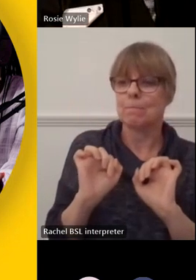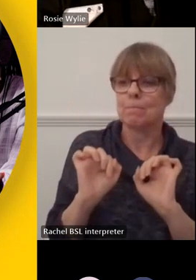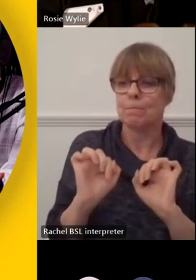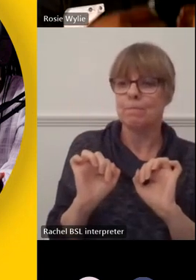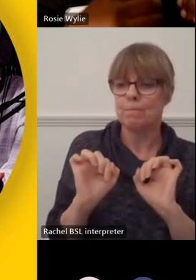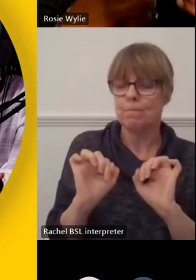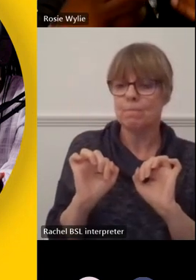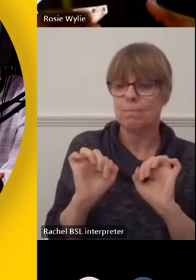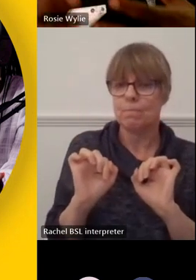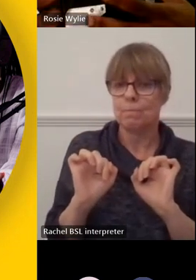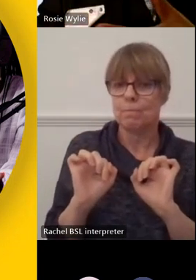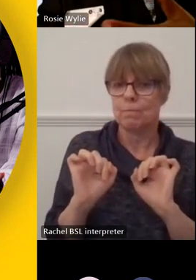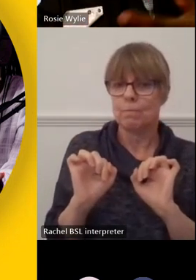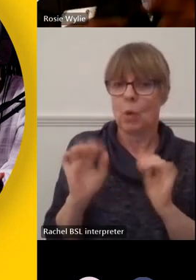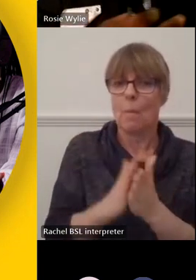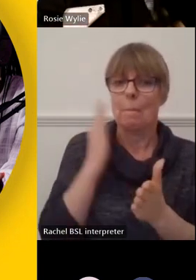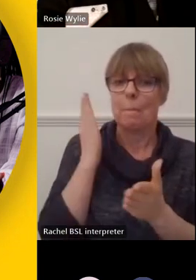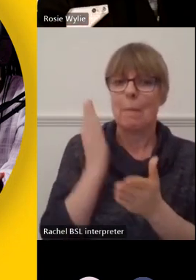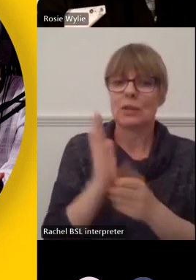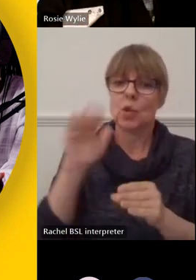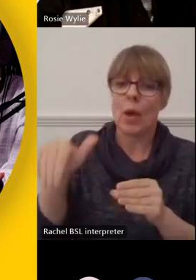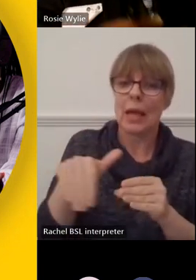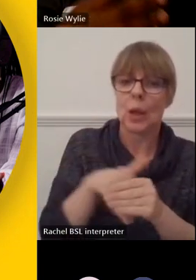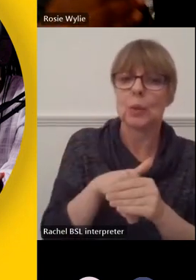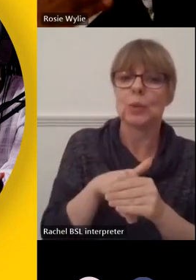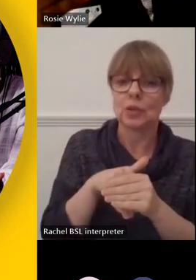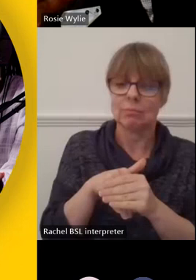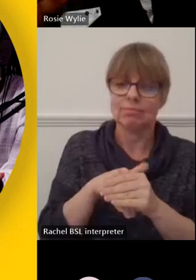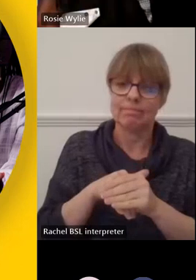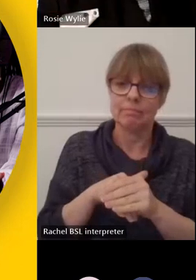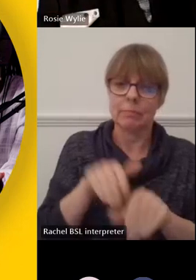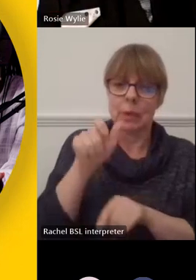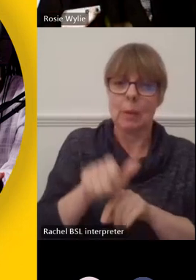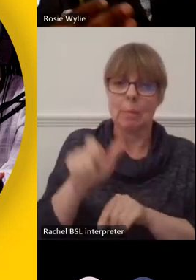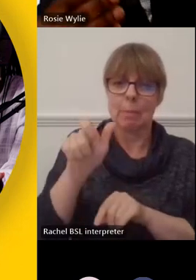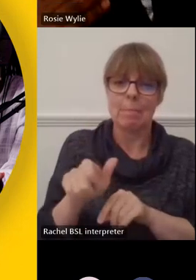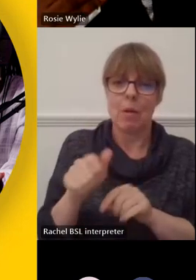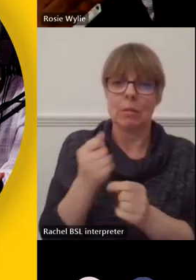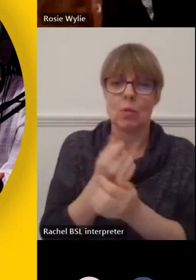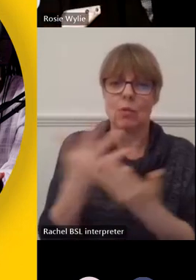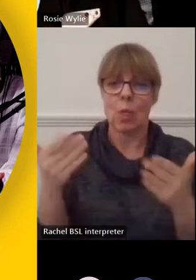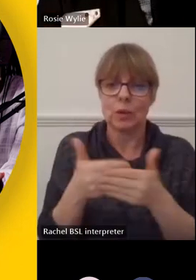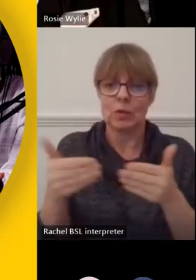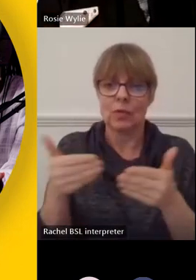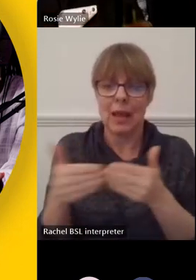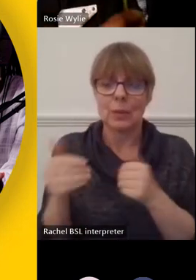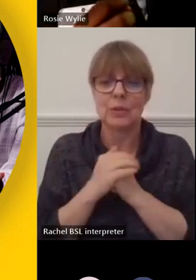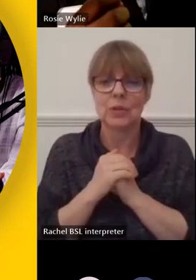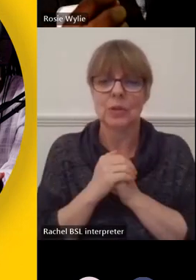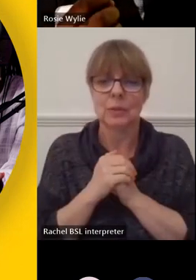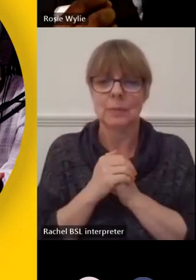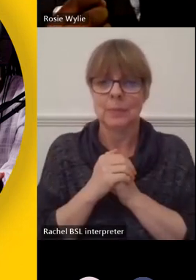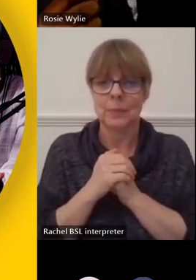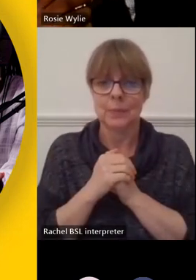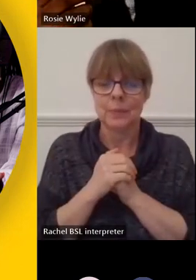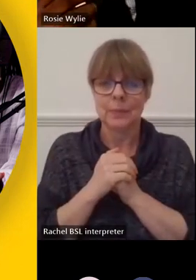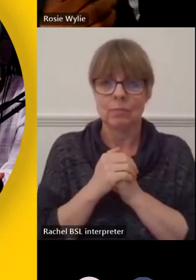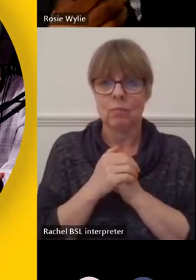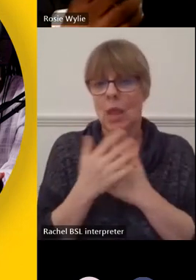how inclusiveness is considered, how inclusion is considered. Are they people that have, they might not have